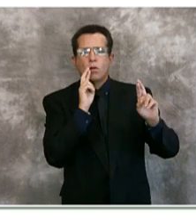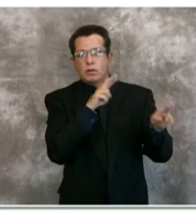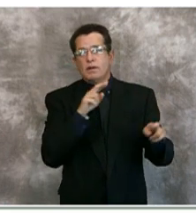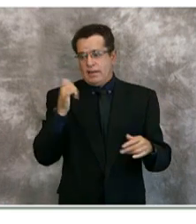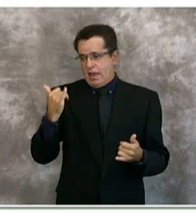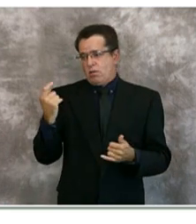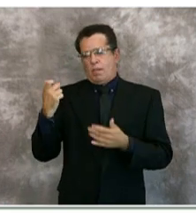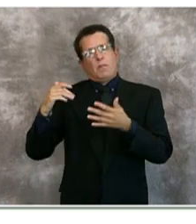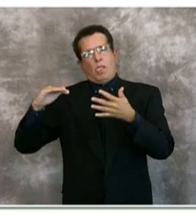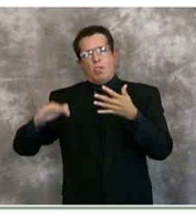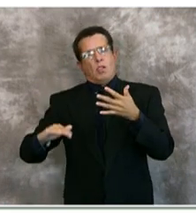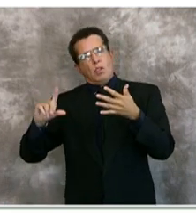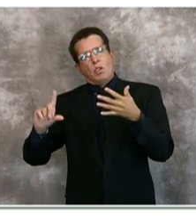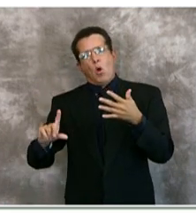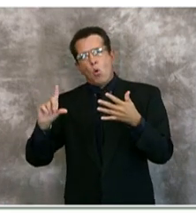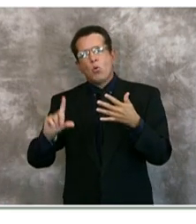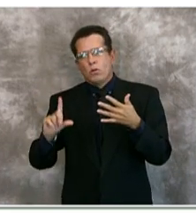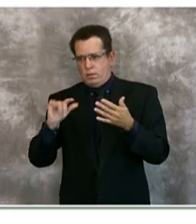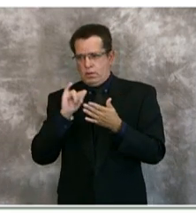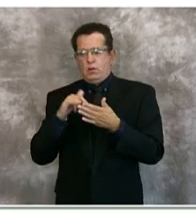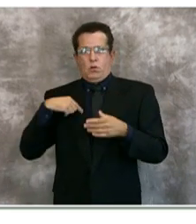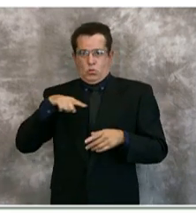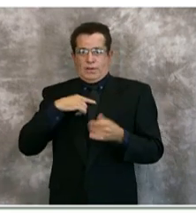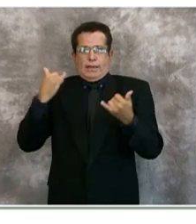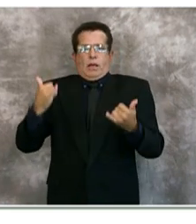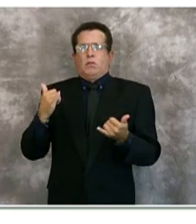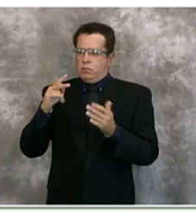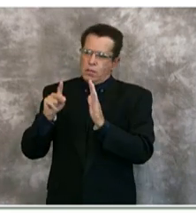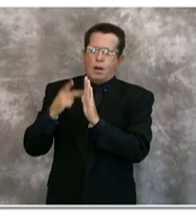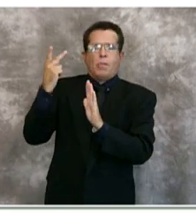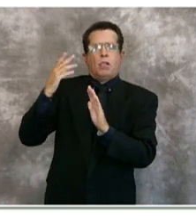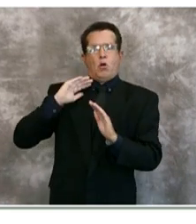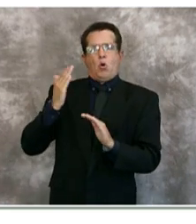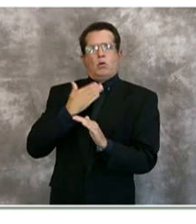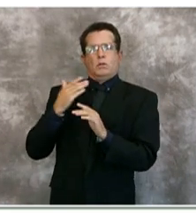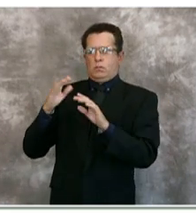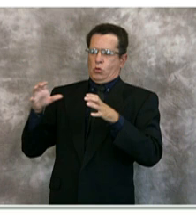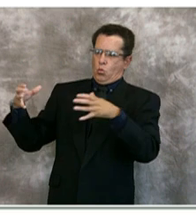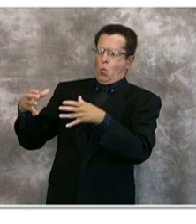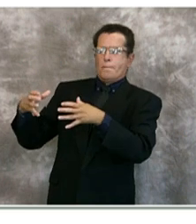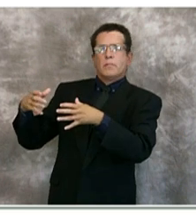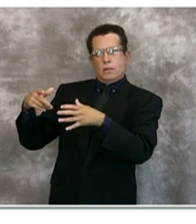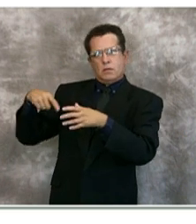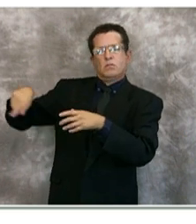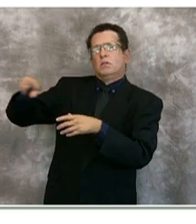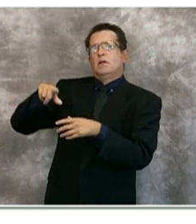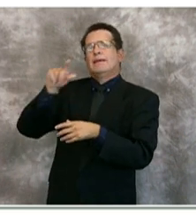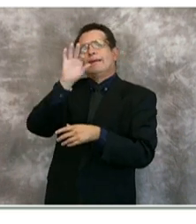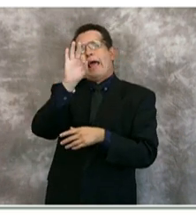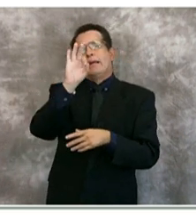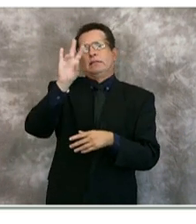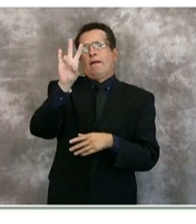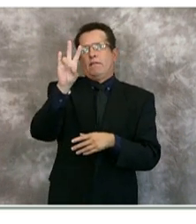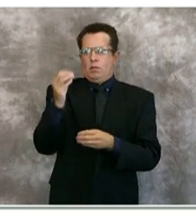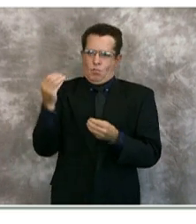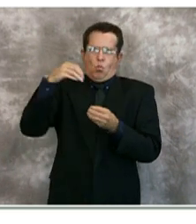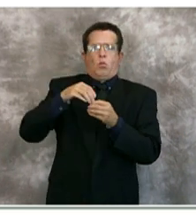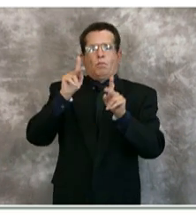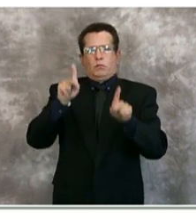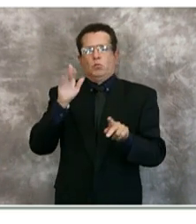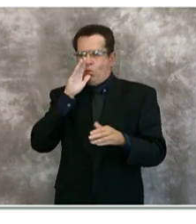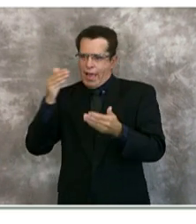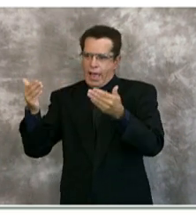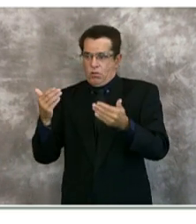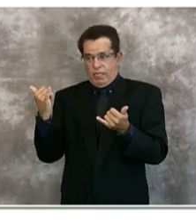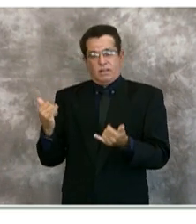to be, and this represents the actions we're taking to more than double the number of case investigators. 97 additional case investigators are being hired